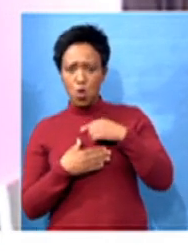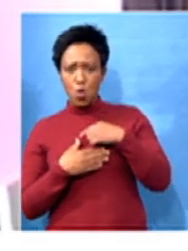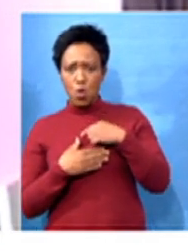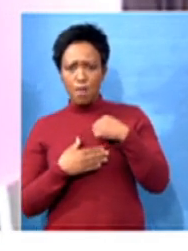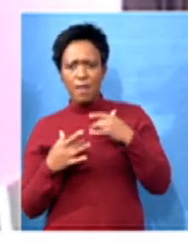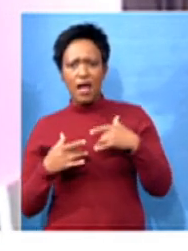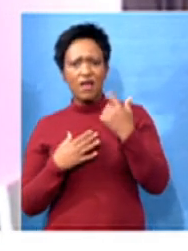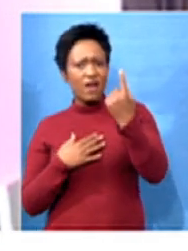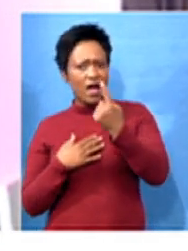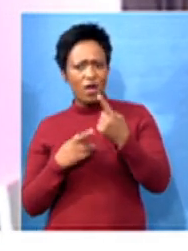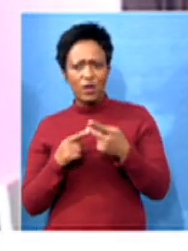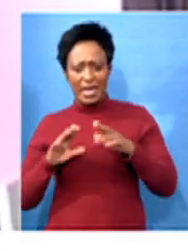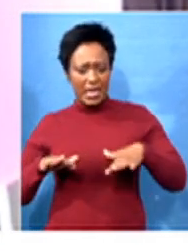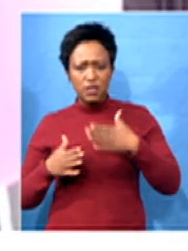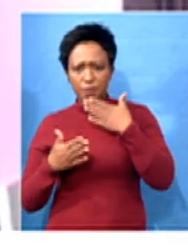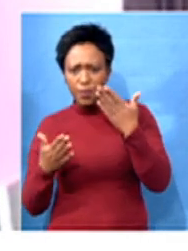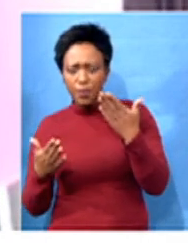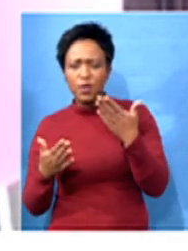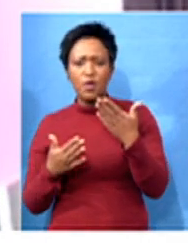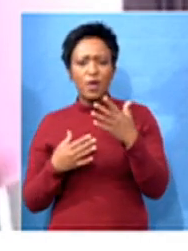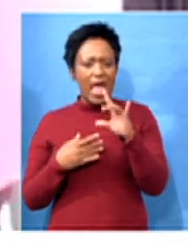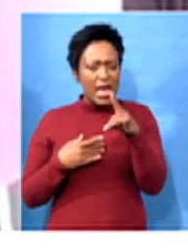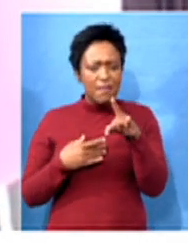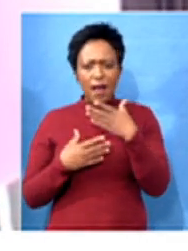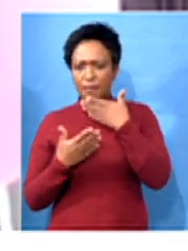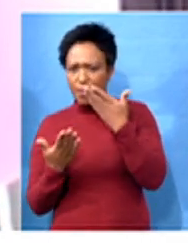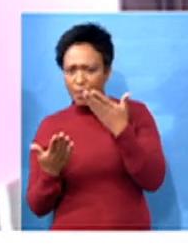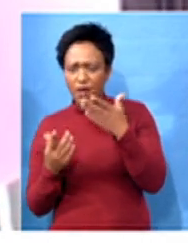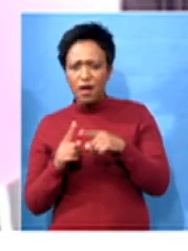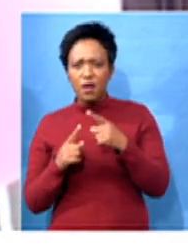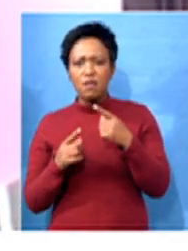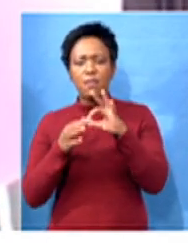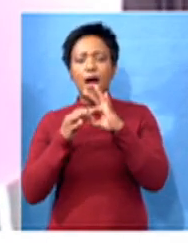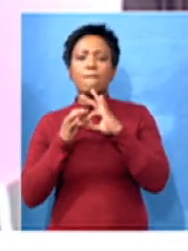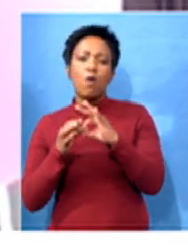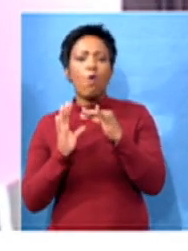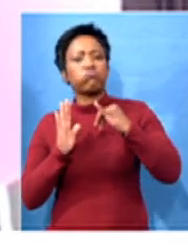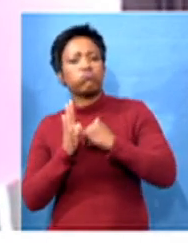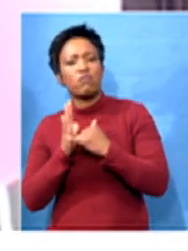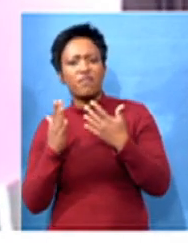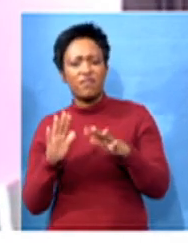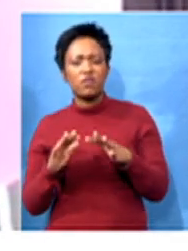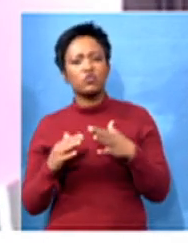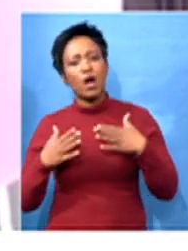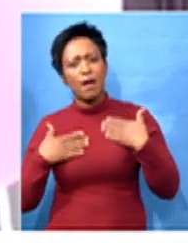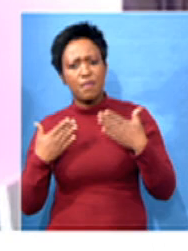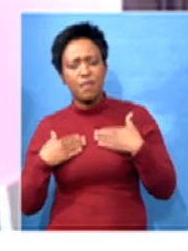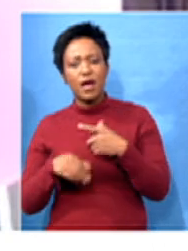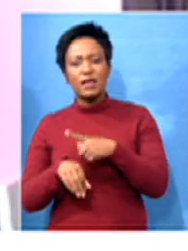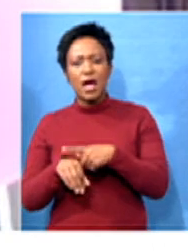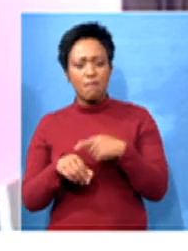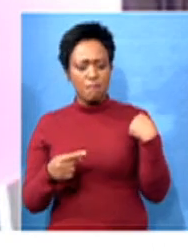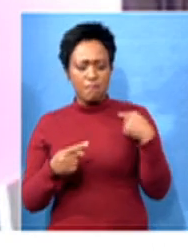have no kids. I have no pets. I have no one. But I'm also Cancerian. I'm a homebody. So I've really, really appreciated the time that I've